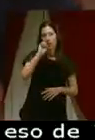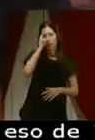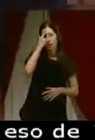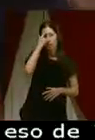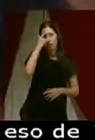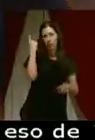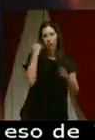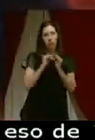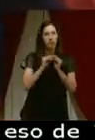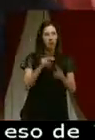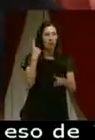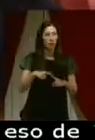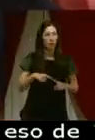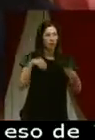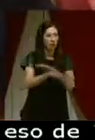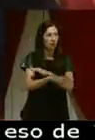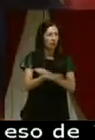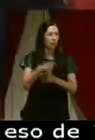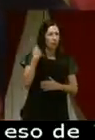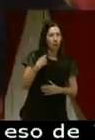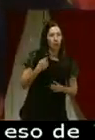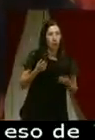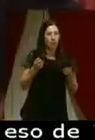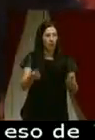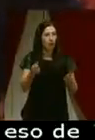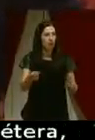we are leaving aside the concept of